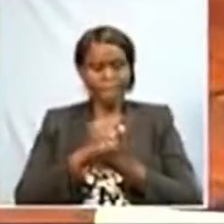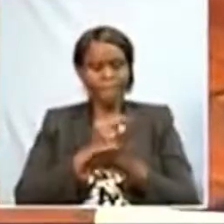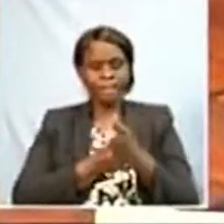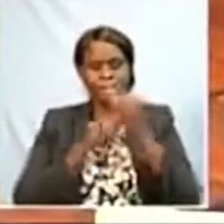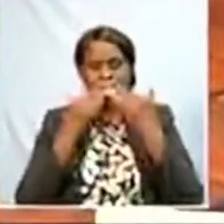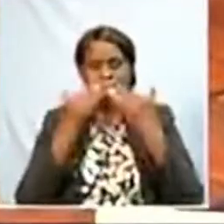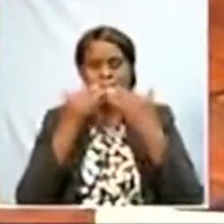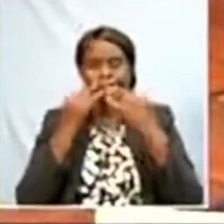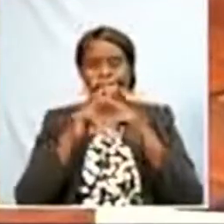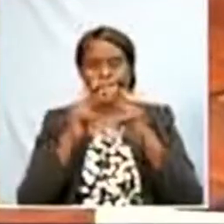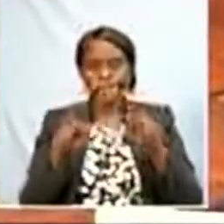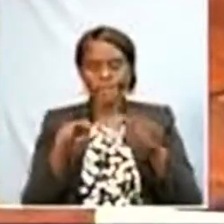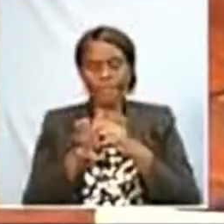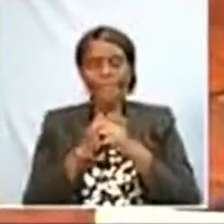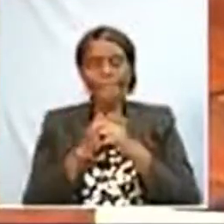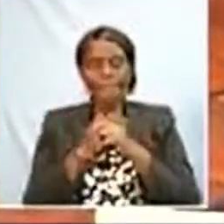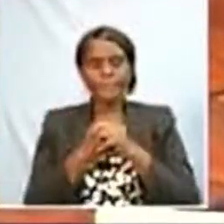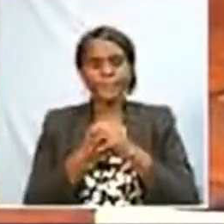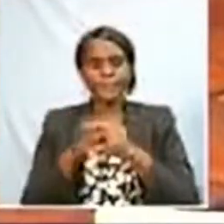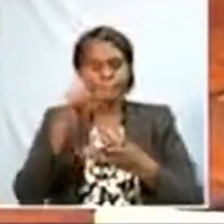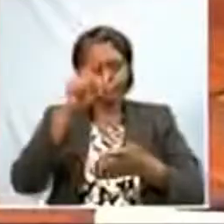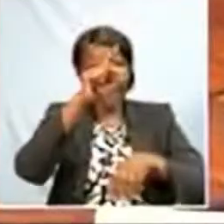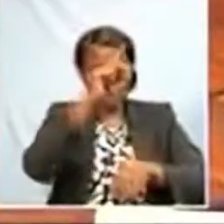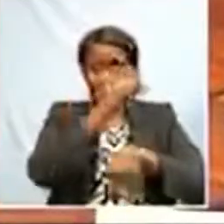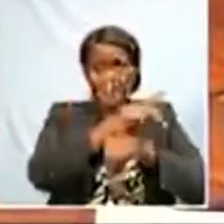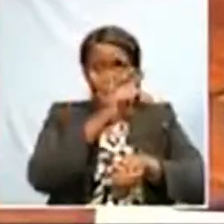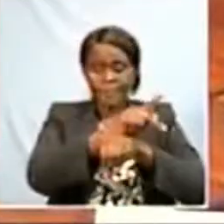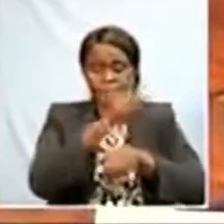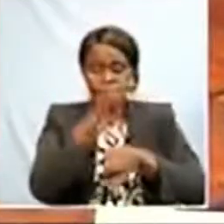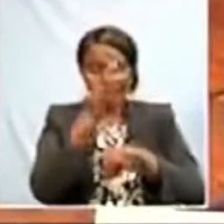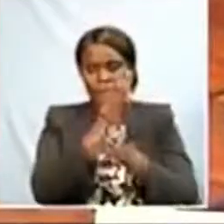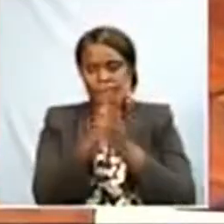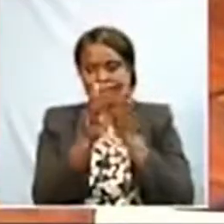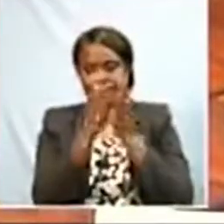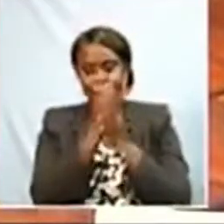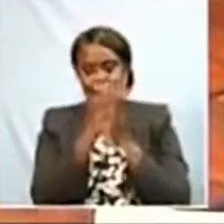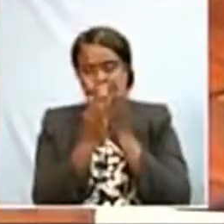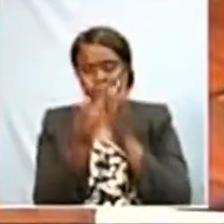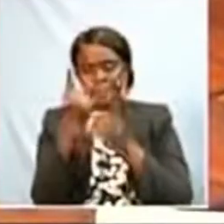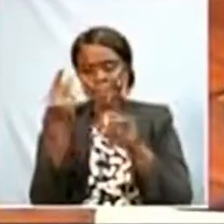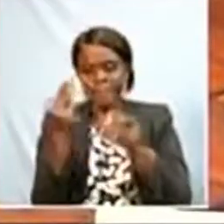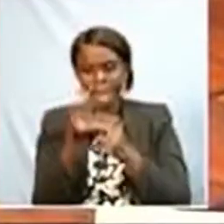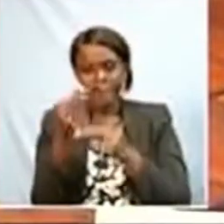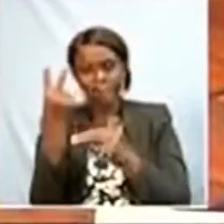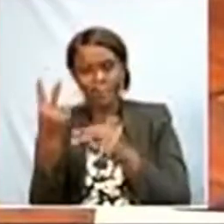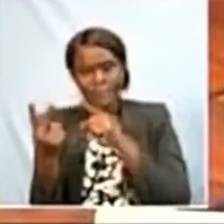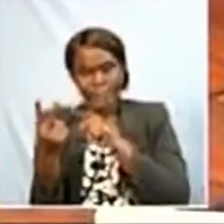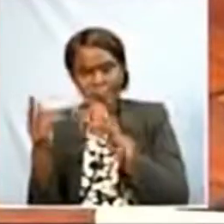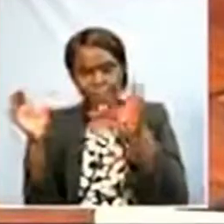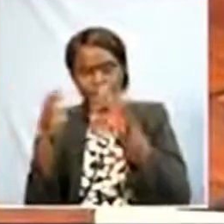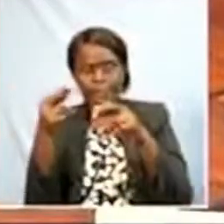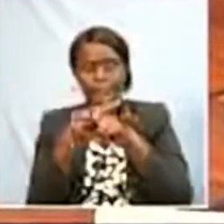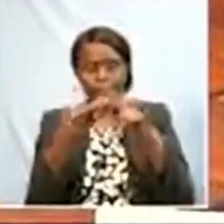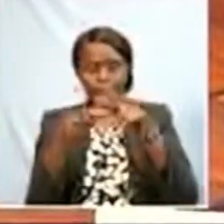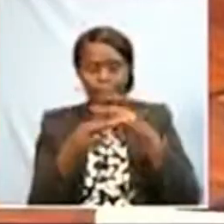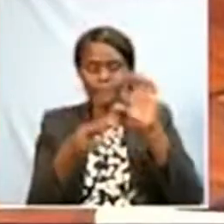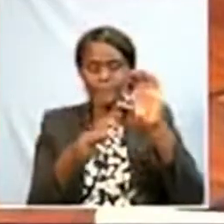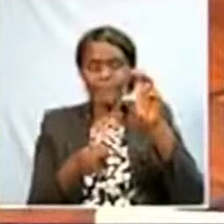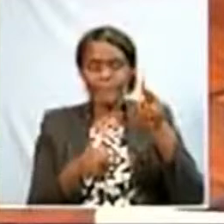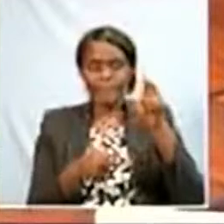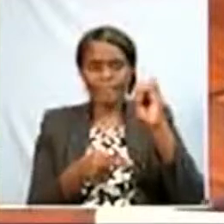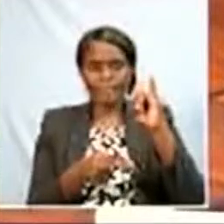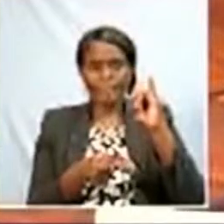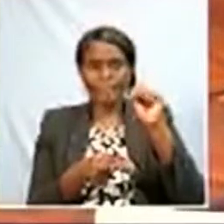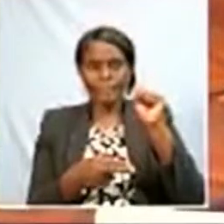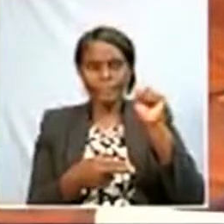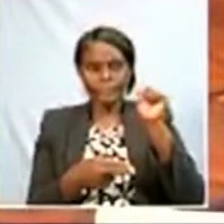you, Chair. The project of construction of 1x2 classroom block at Chisafwa